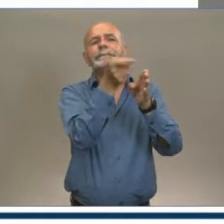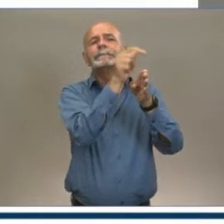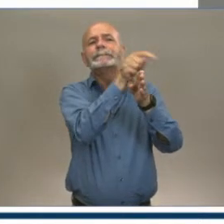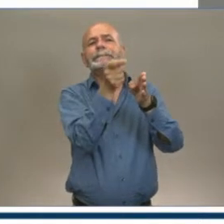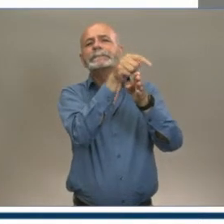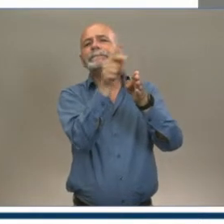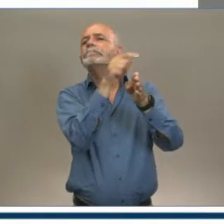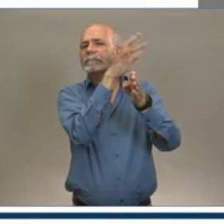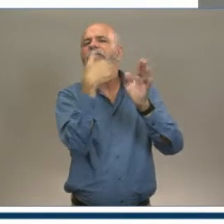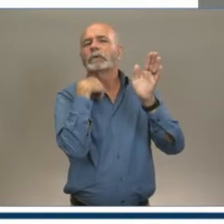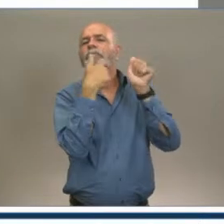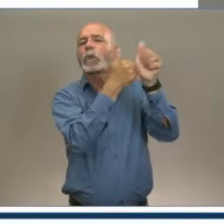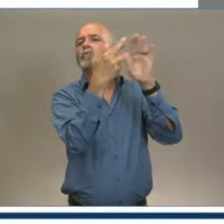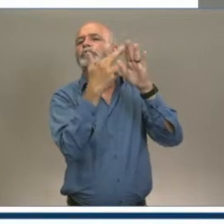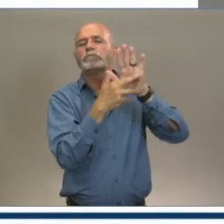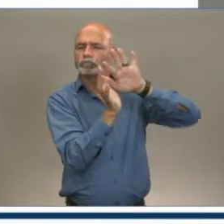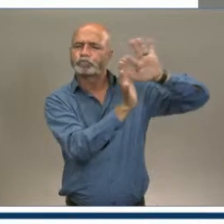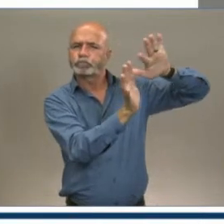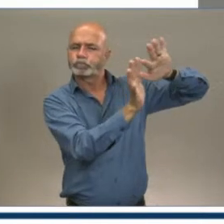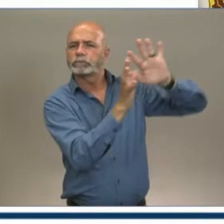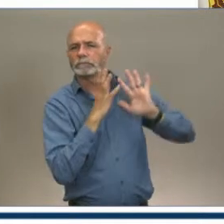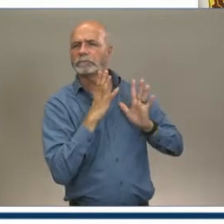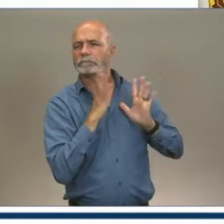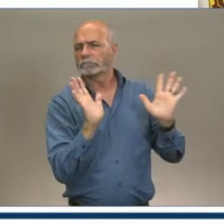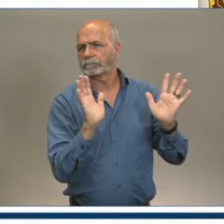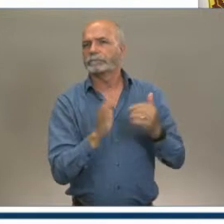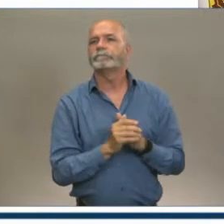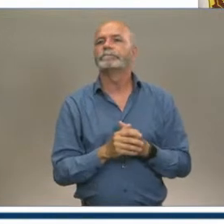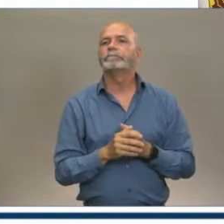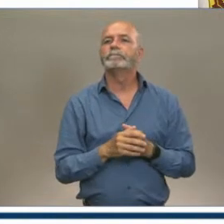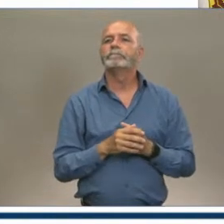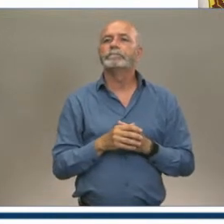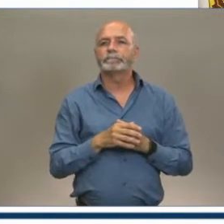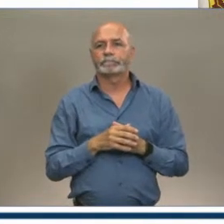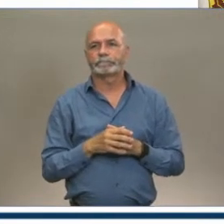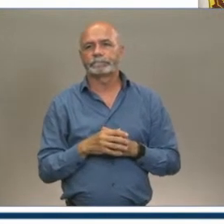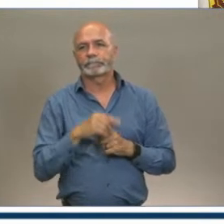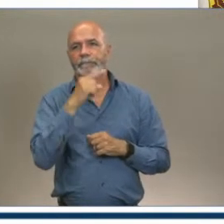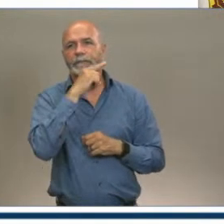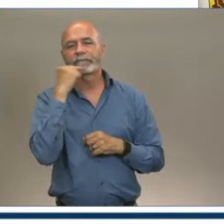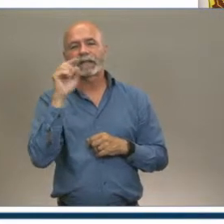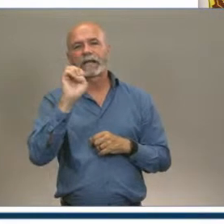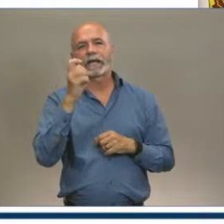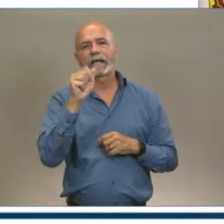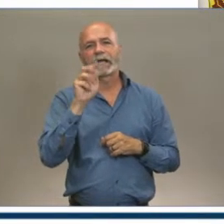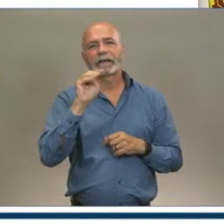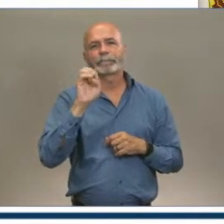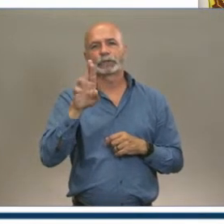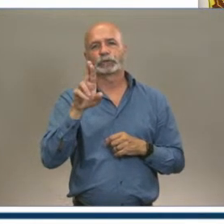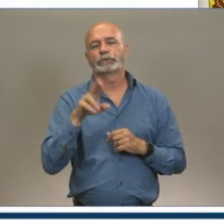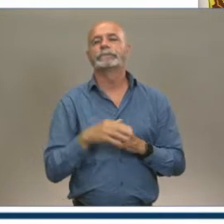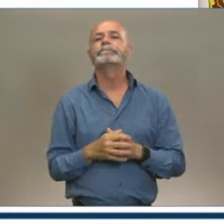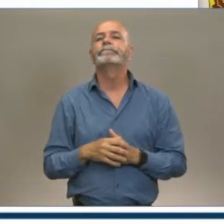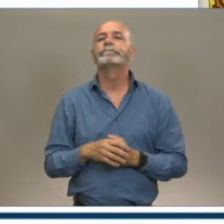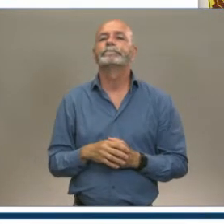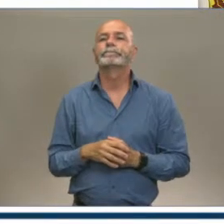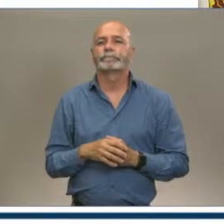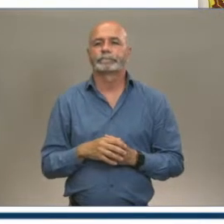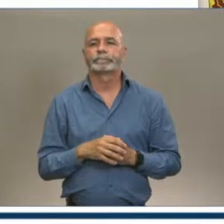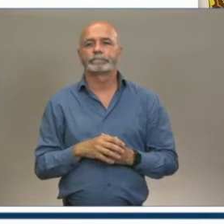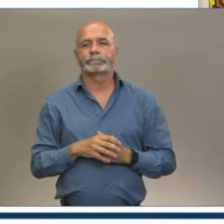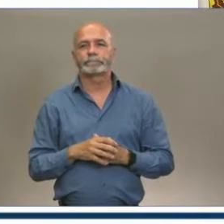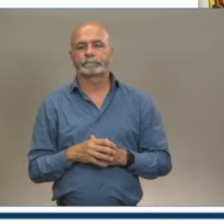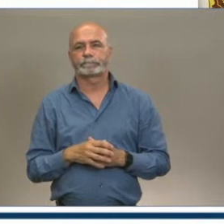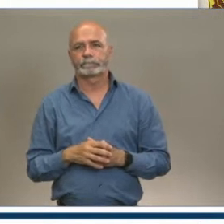that they'll continue to follow. Next, we'll go to Tim Bousquet with the Halifax Examiner. Go ahead, Tim. Hi,